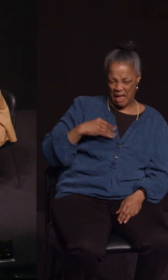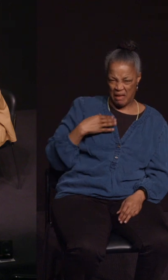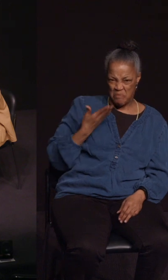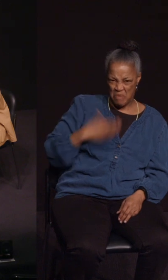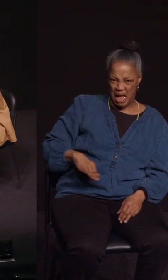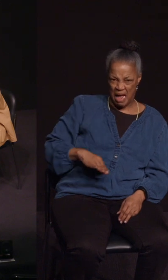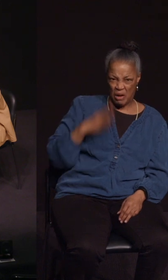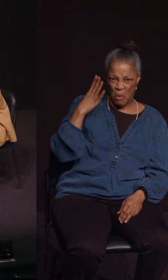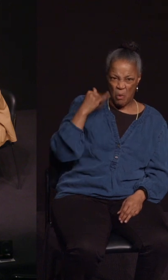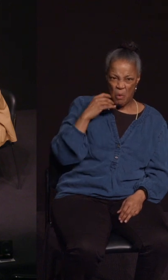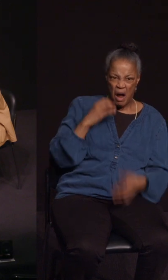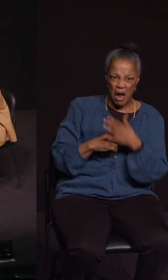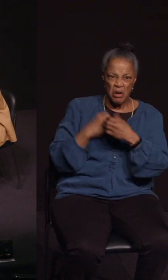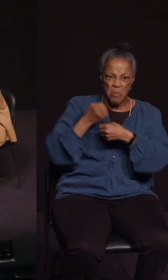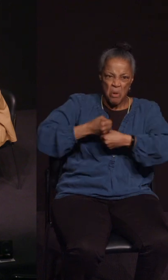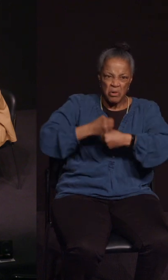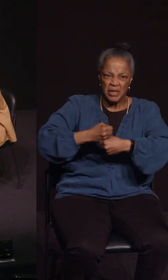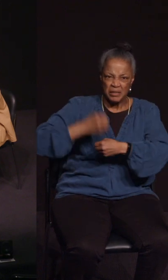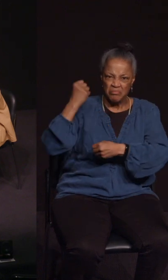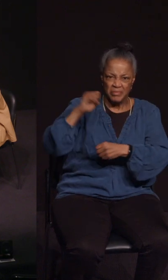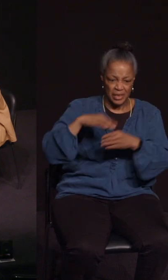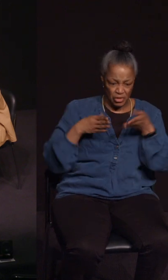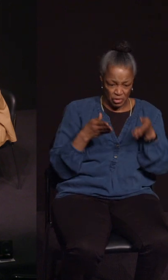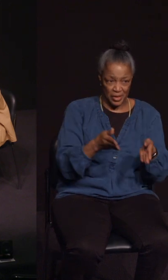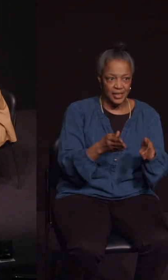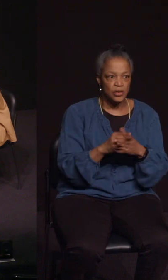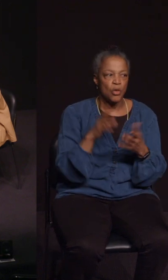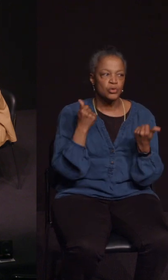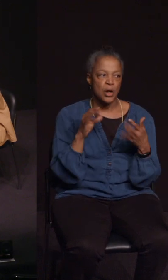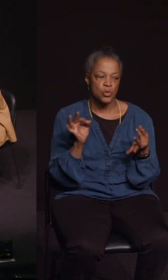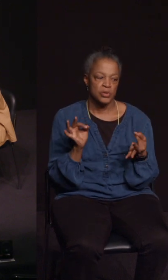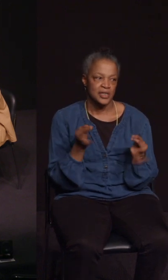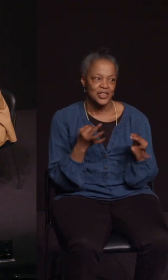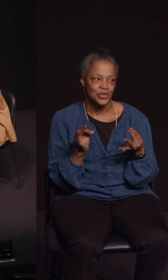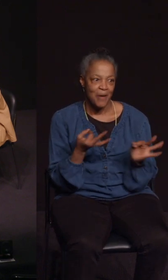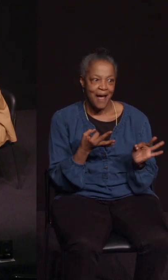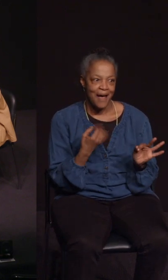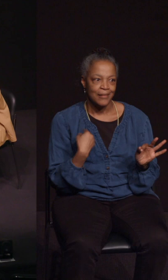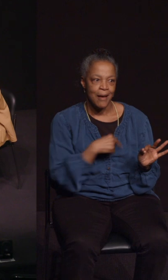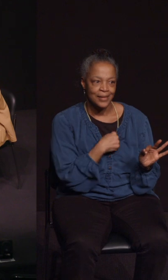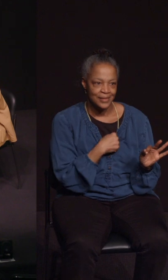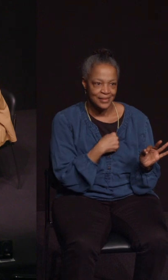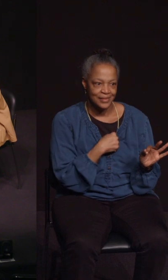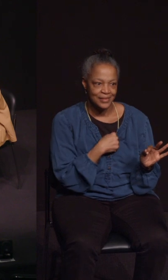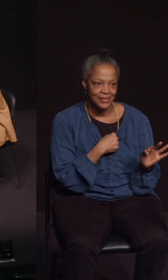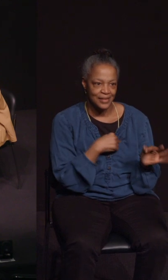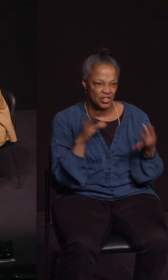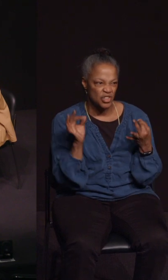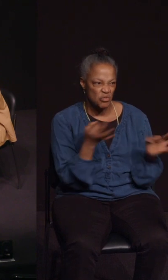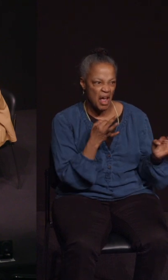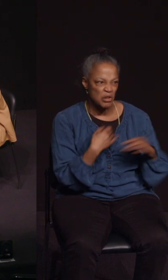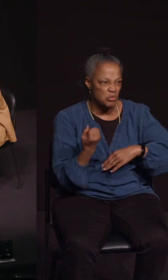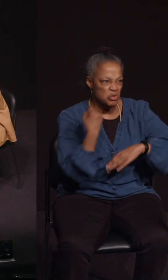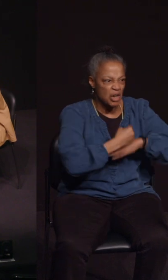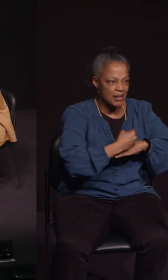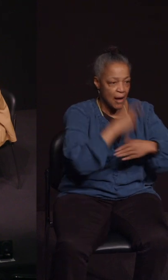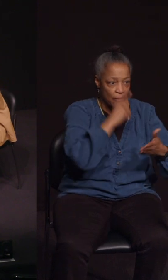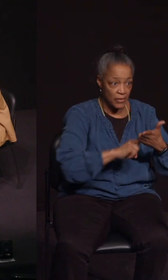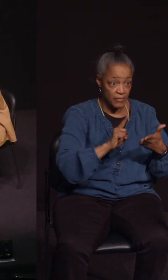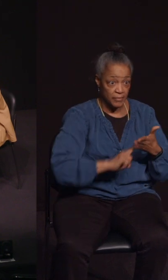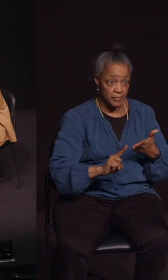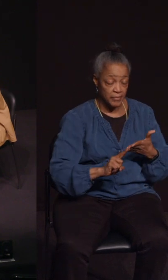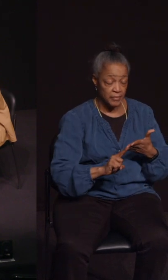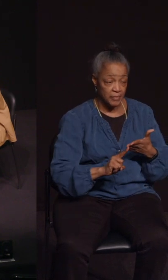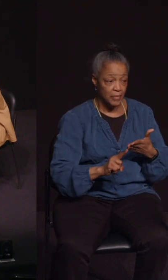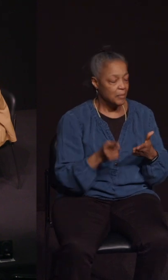in the street for him? So they was actually a distraction to shut it all down. And what it didn't do was,